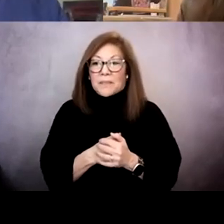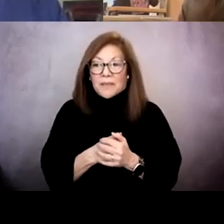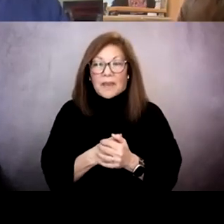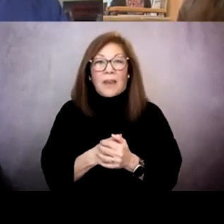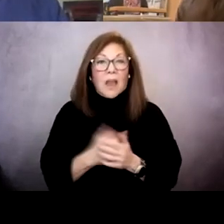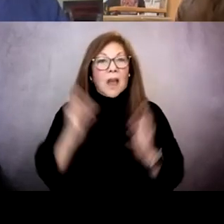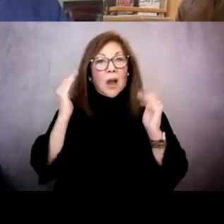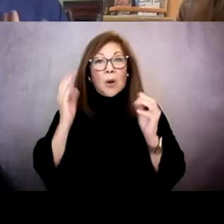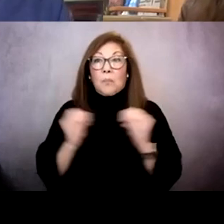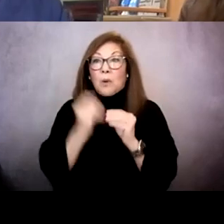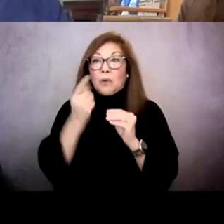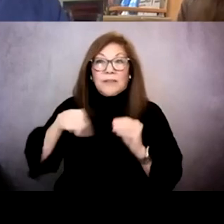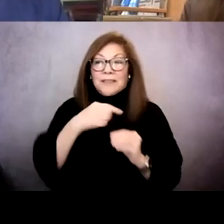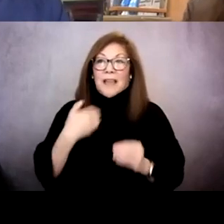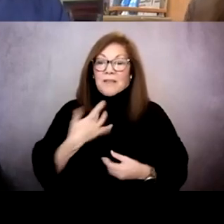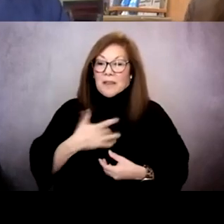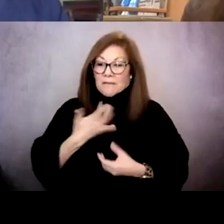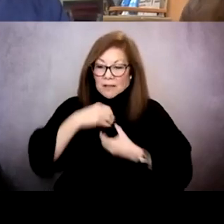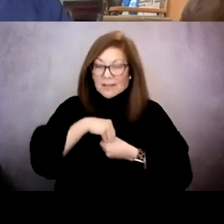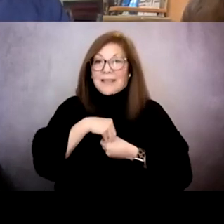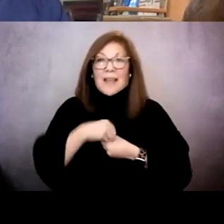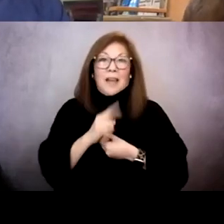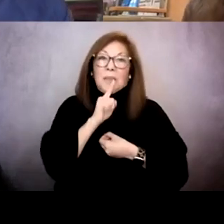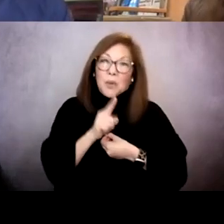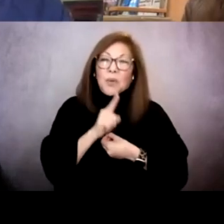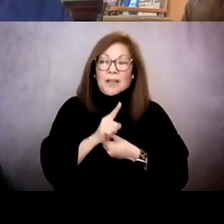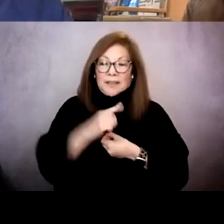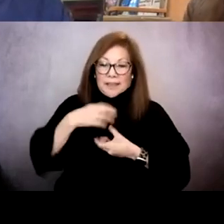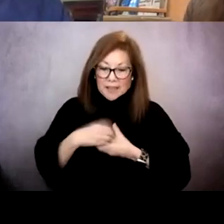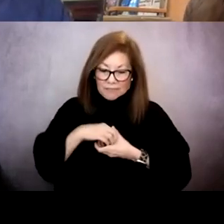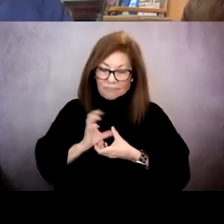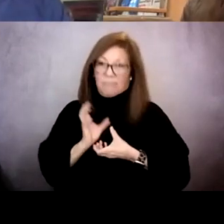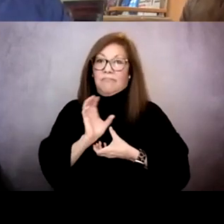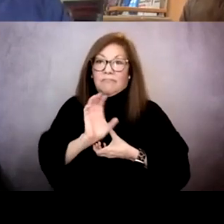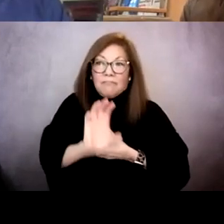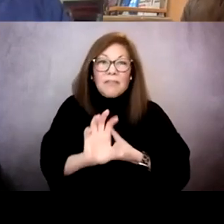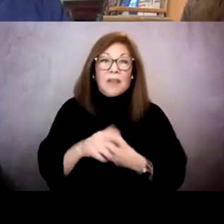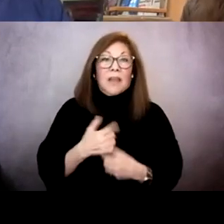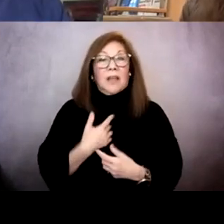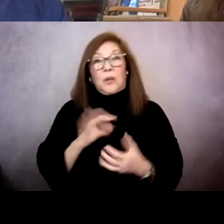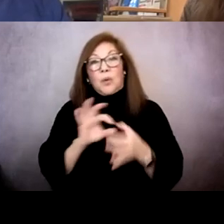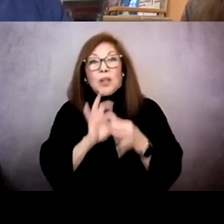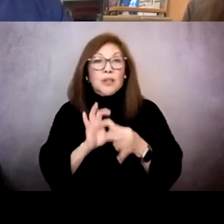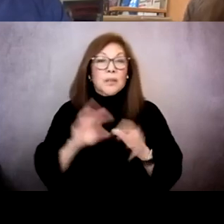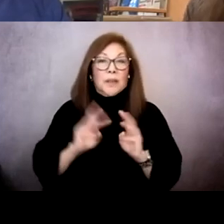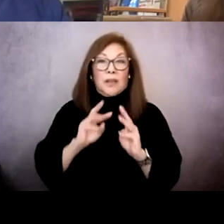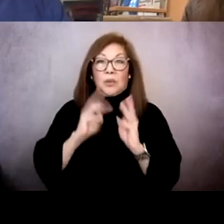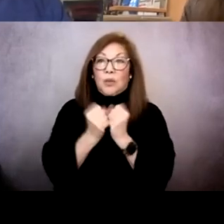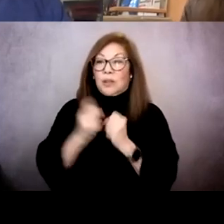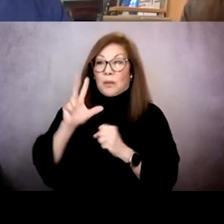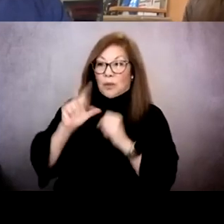I hope that most of us have that feeling deep down, but it does take that pushing. And I think about, like, in relationship to the workshop 30 years ago,